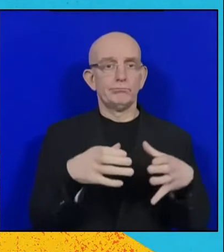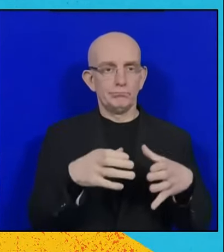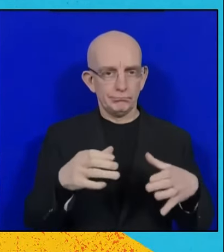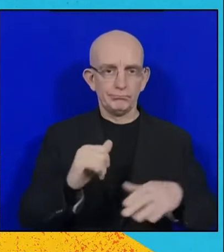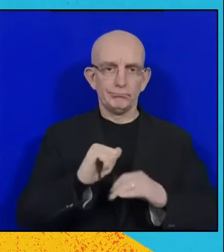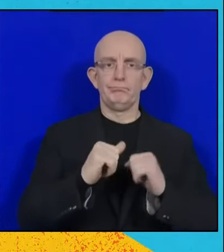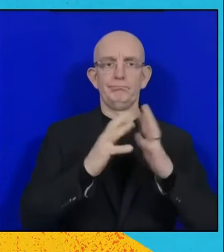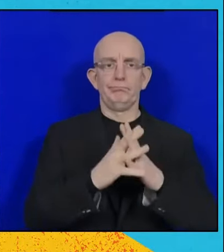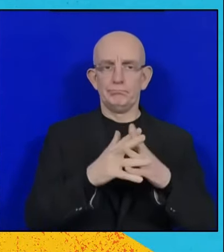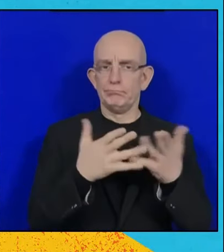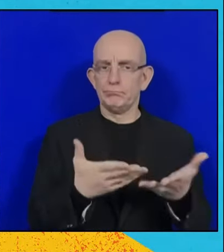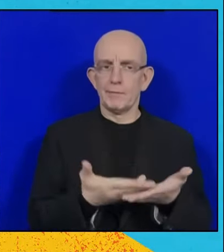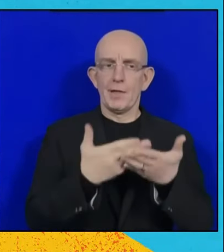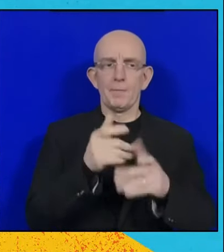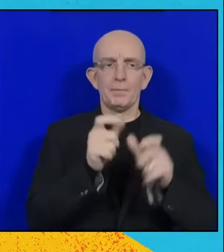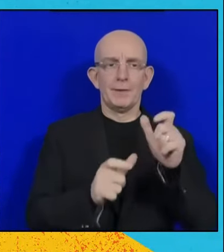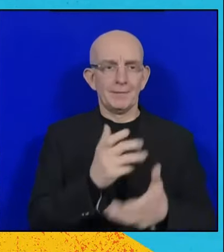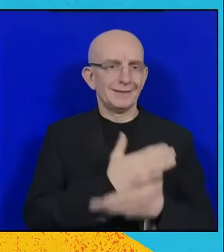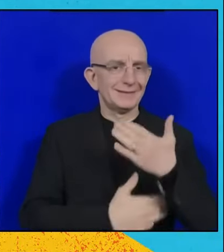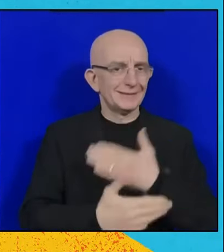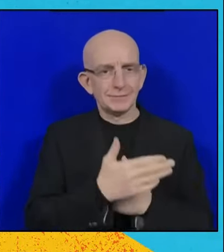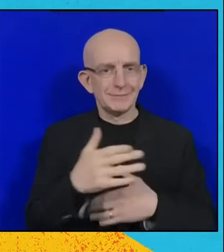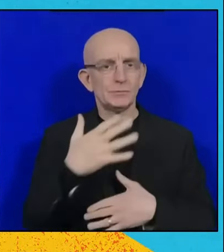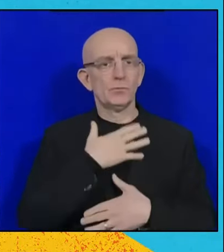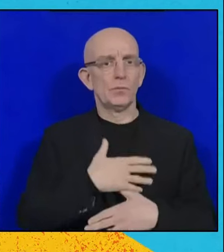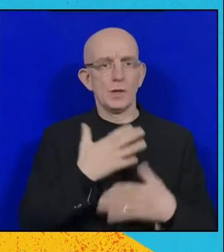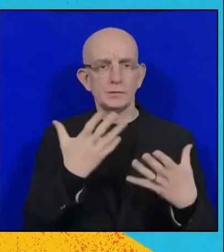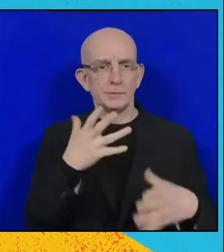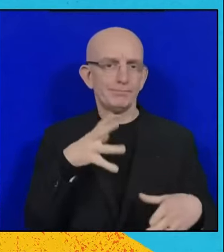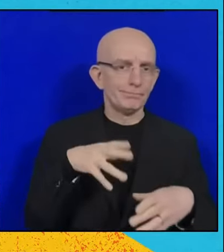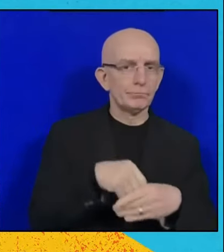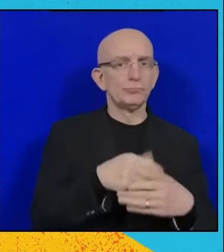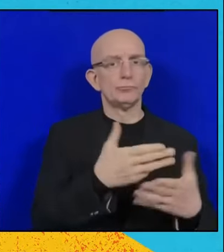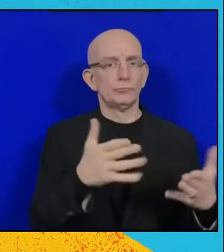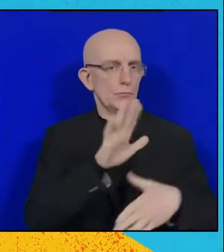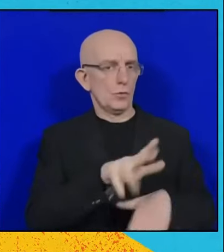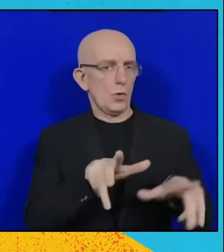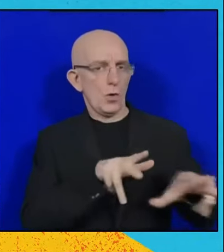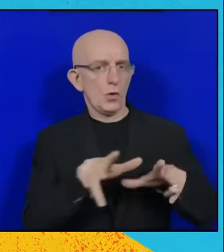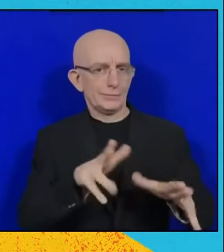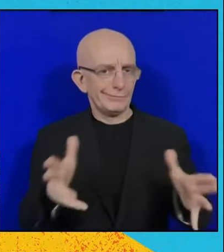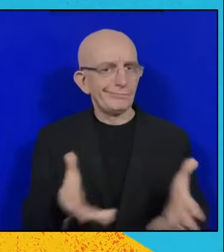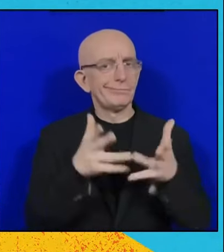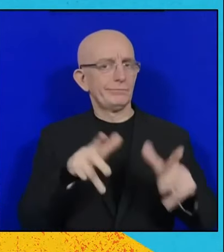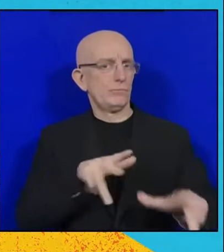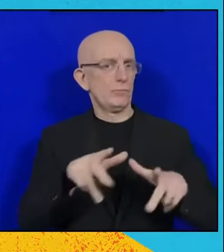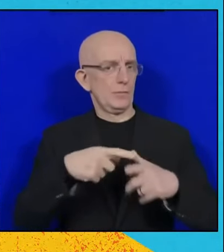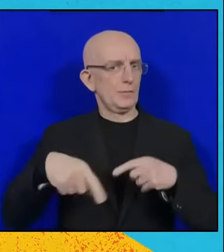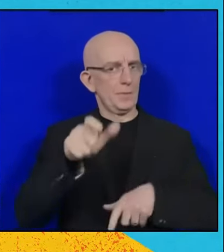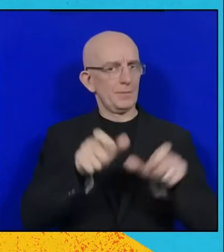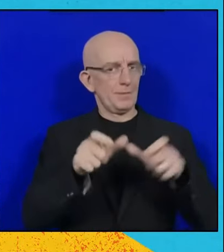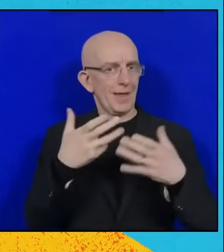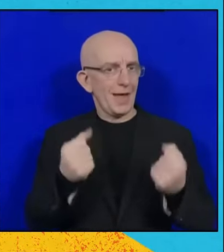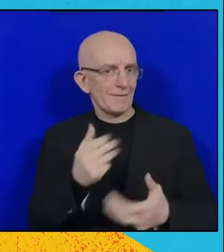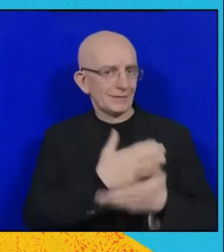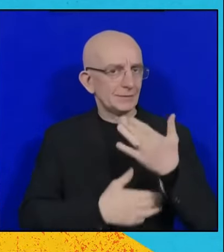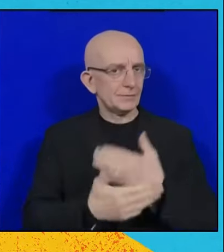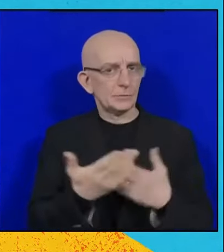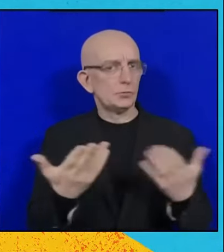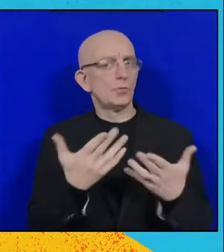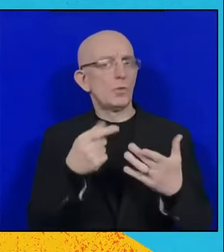addressed to offer more opportunities for young people with disabilities to contribute to the success of the SDGs? Well, in